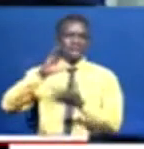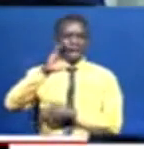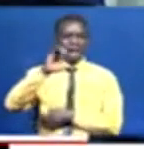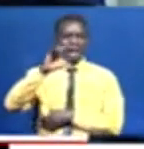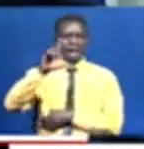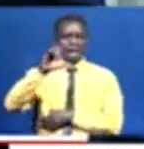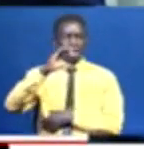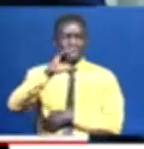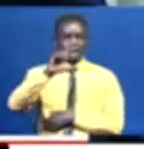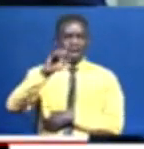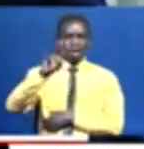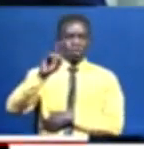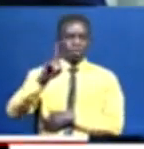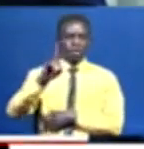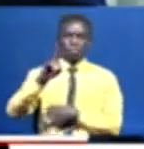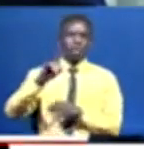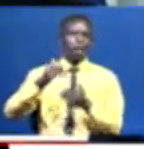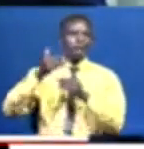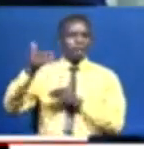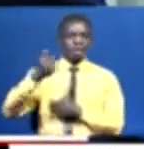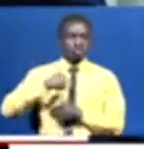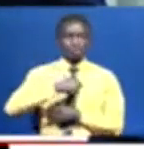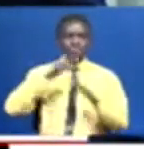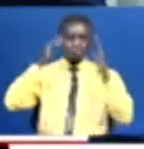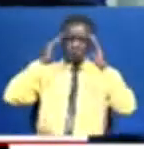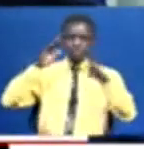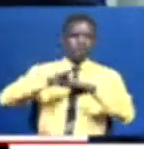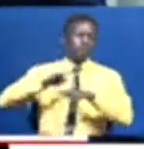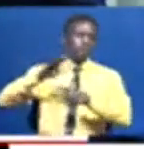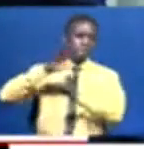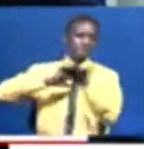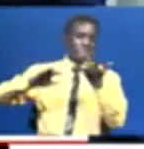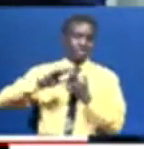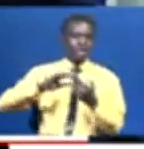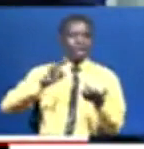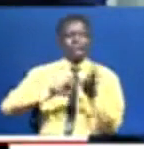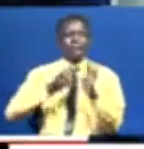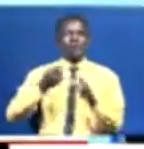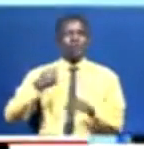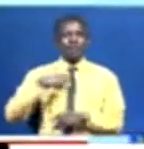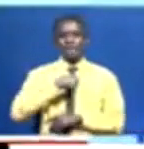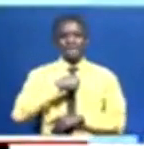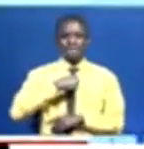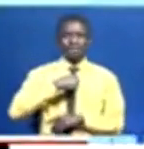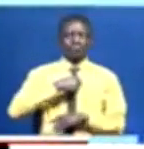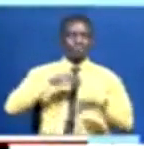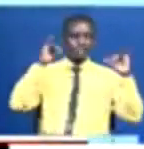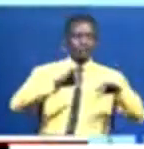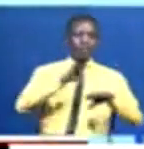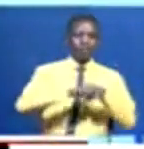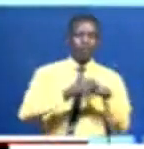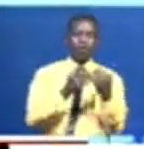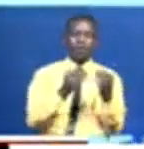into the future will be the cloud. We have noticed it with smaller businesses adopting public cloud